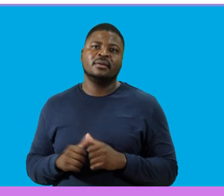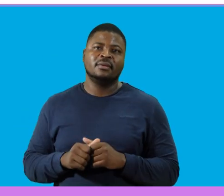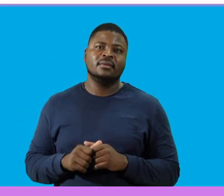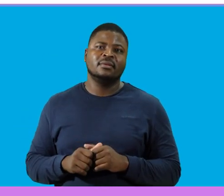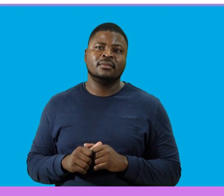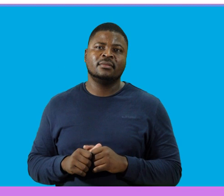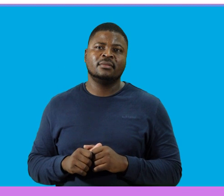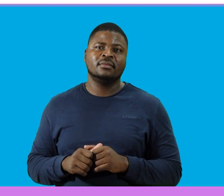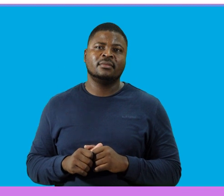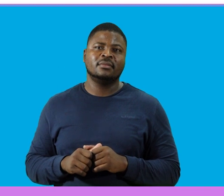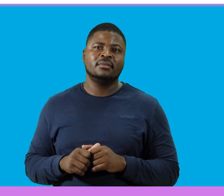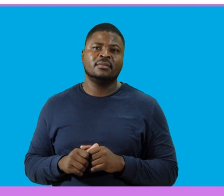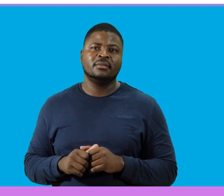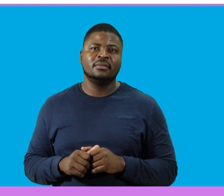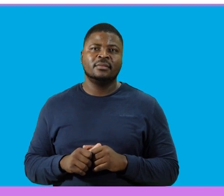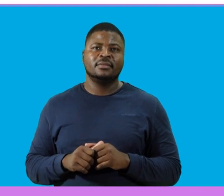the 0 there,